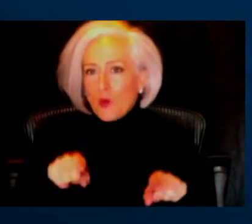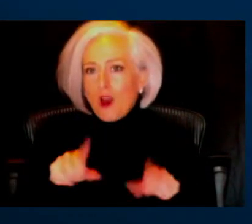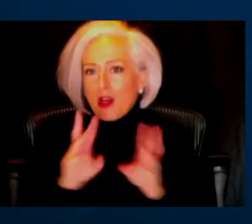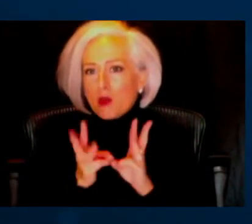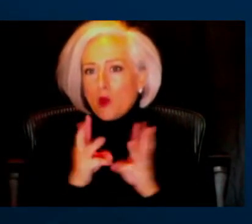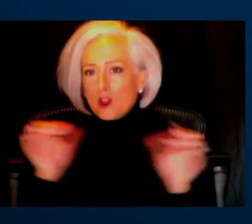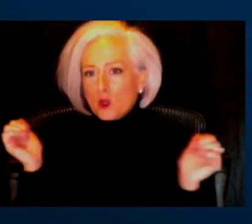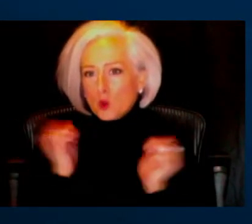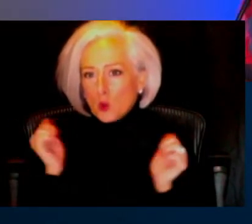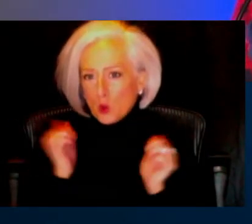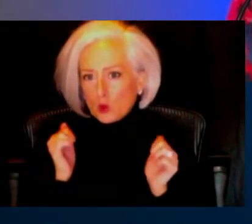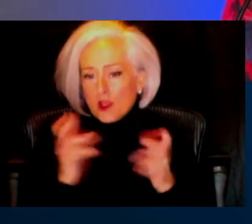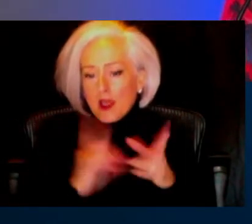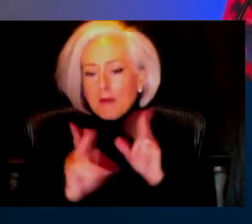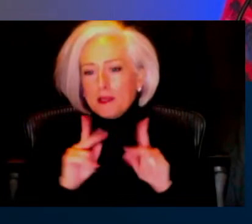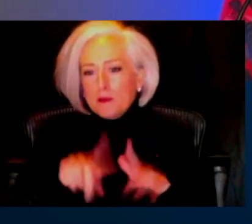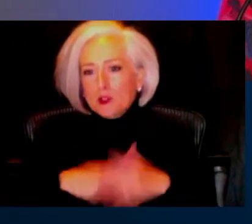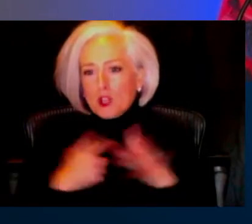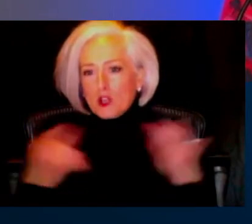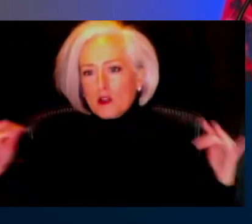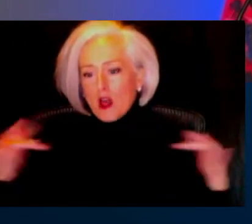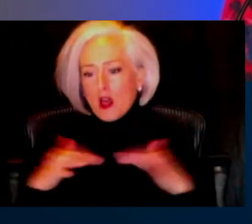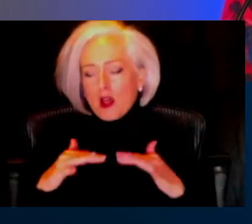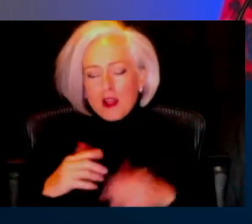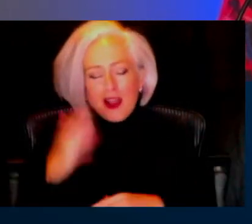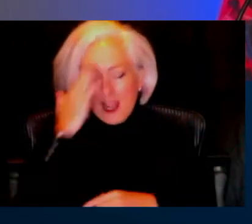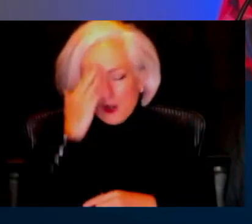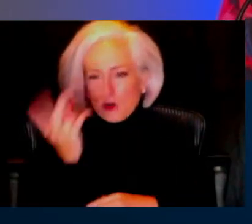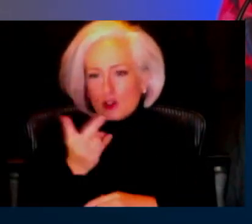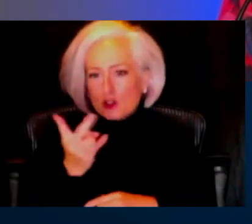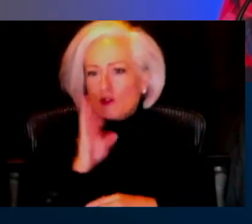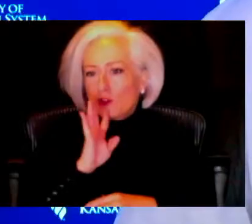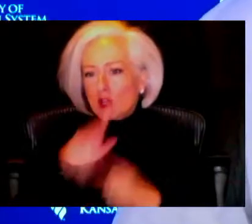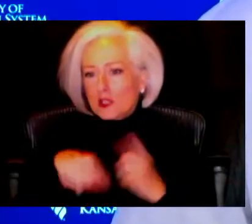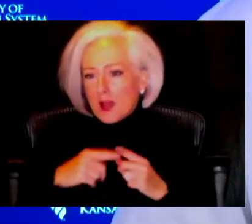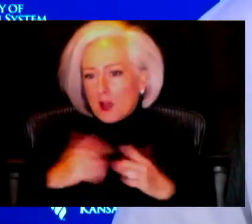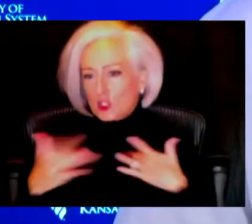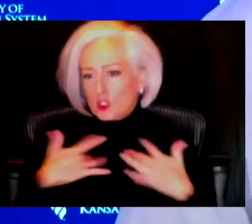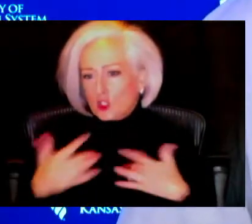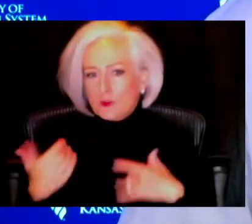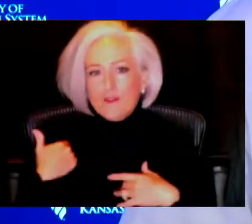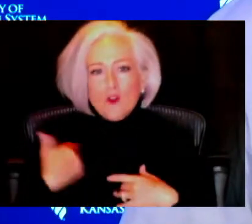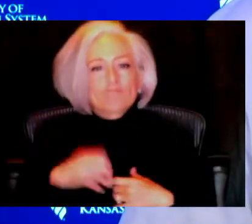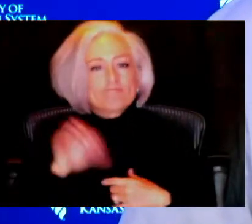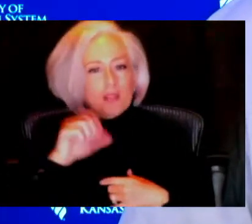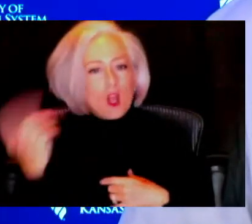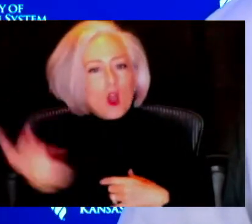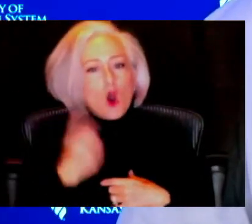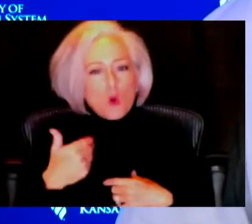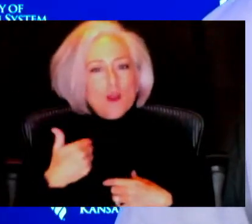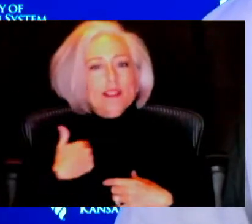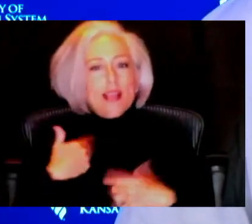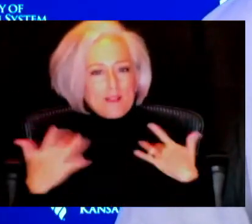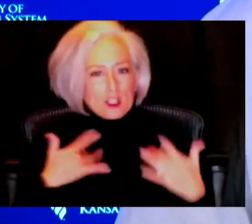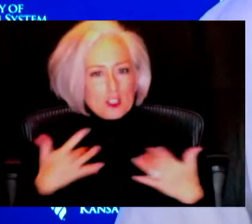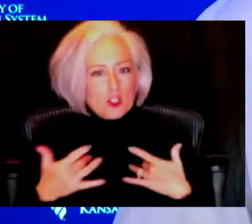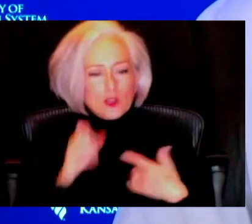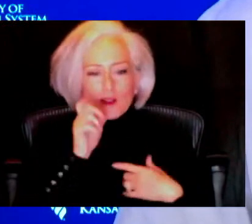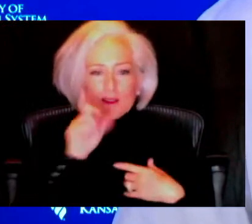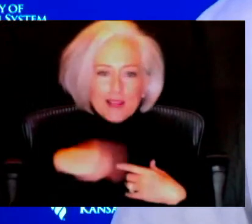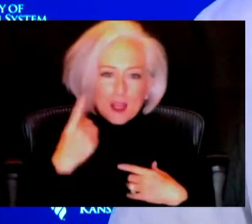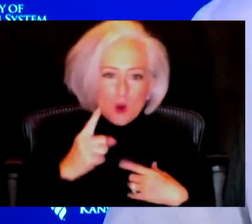and Dr. Seitz have talked about your concerns about that. What can you add? Yeah, I mean, we certainly always have those concerns. And again, it's not just about the